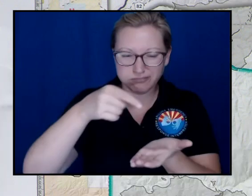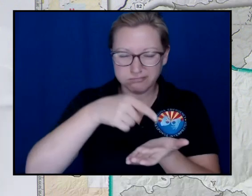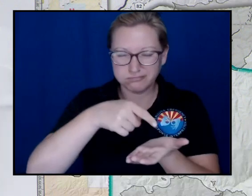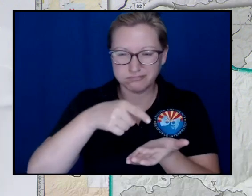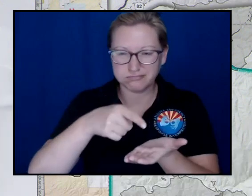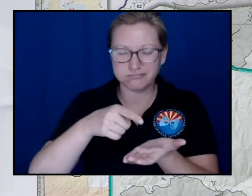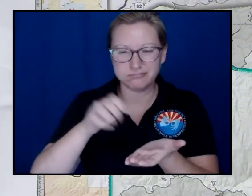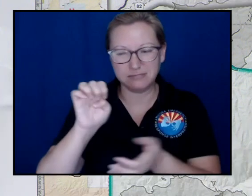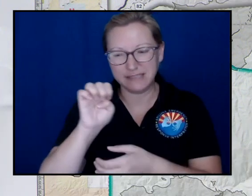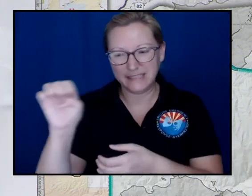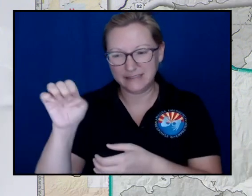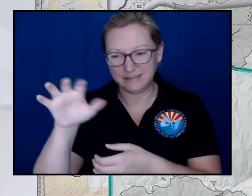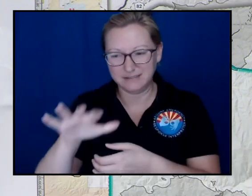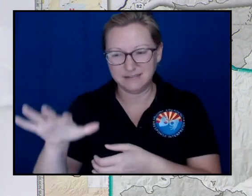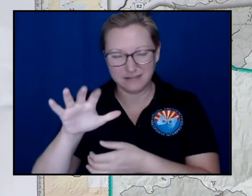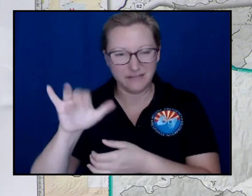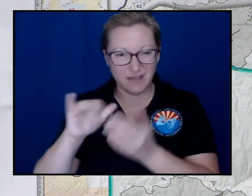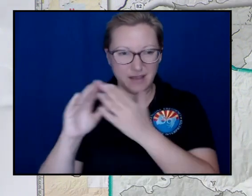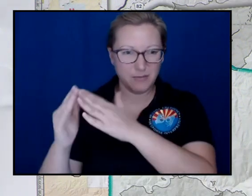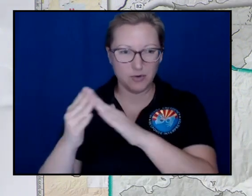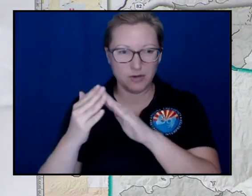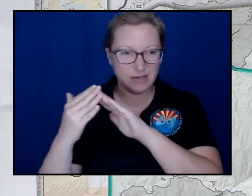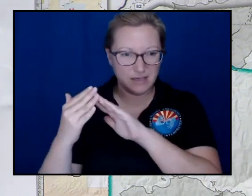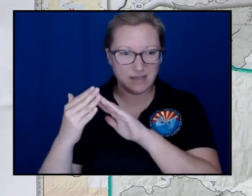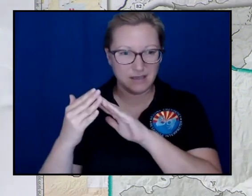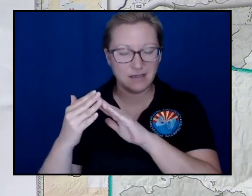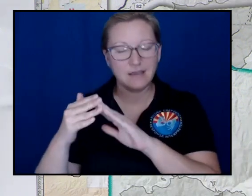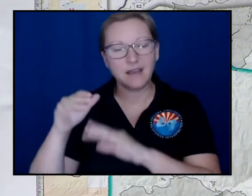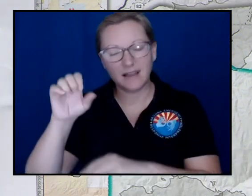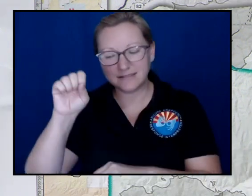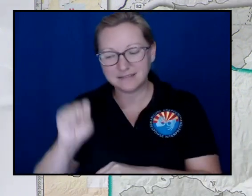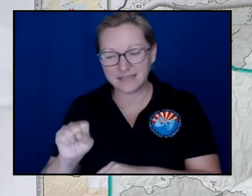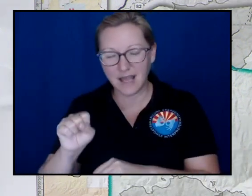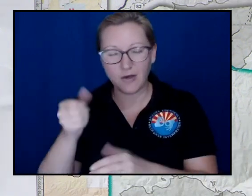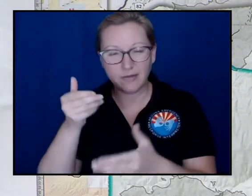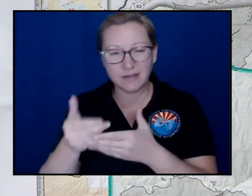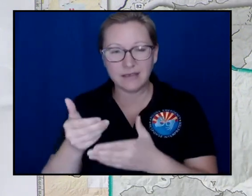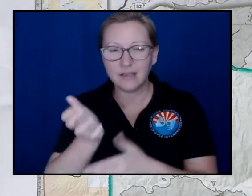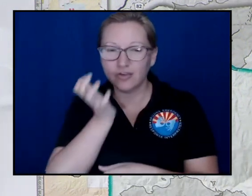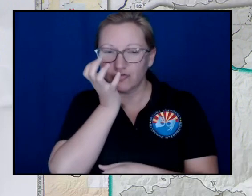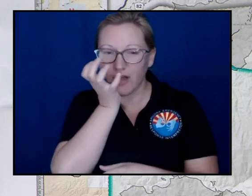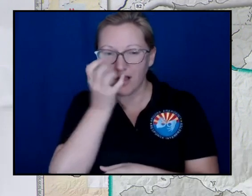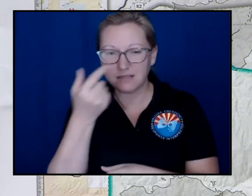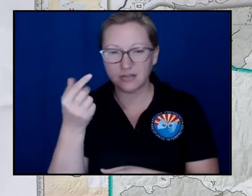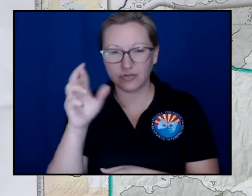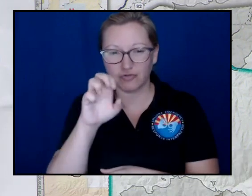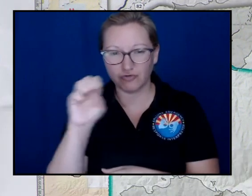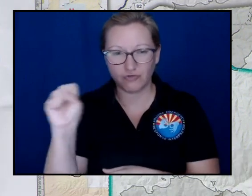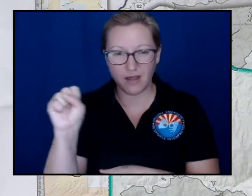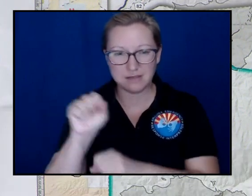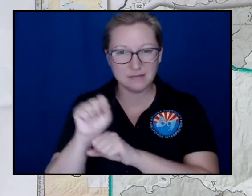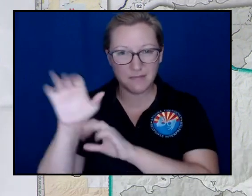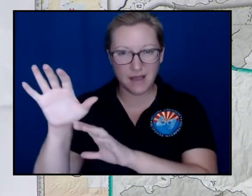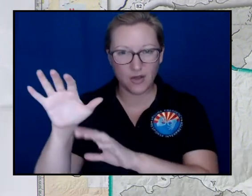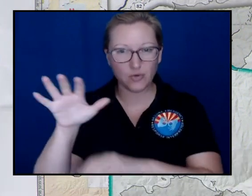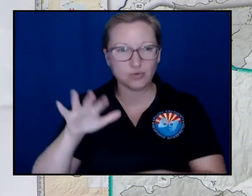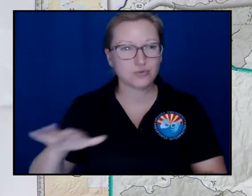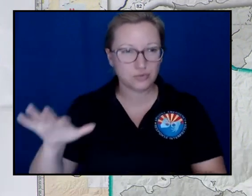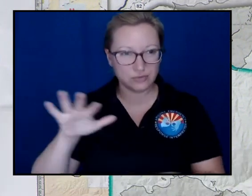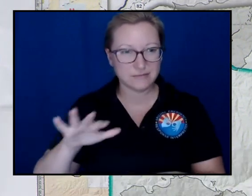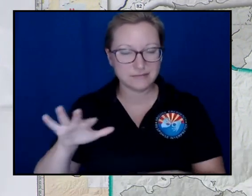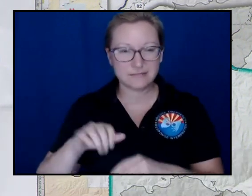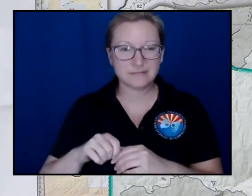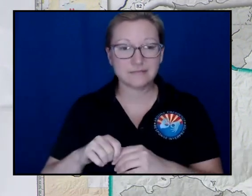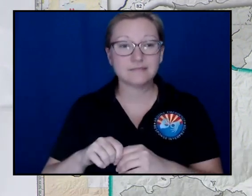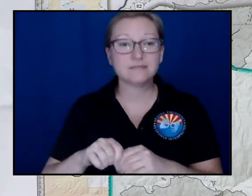the lines south towards Grass Mountain is what they've been focusing on. And then there's another large dozer